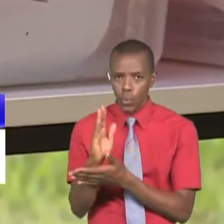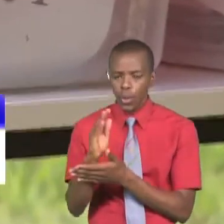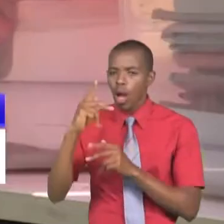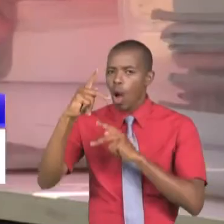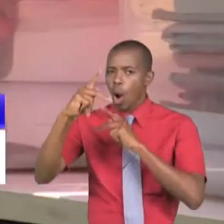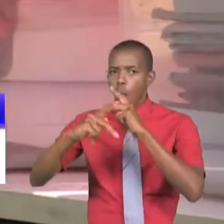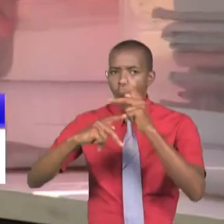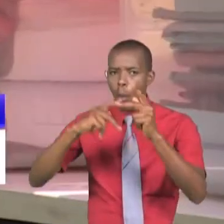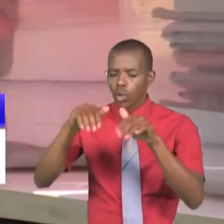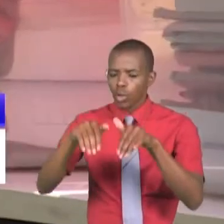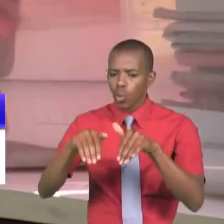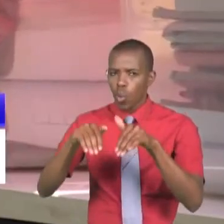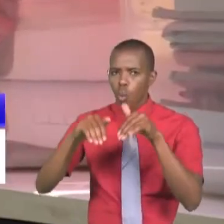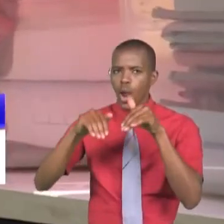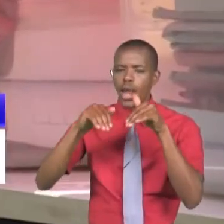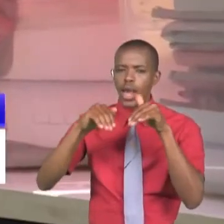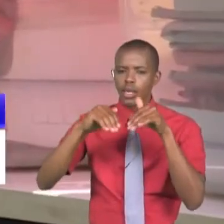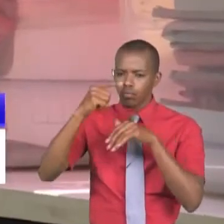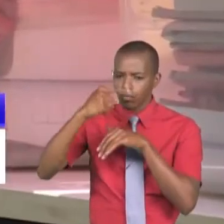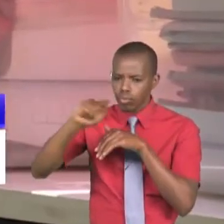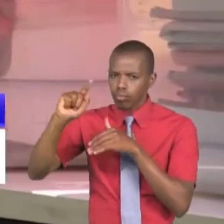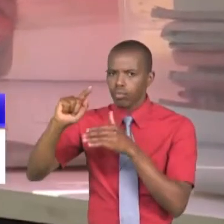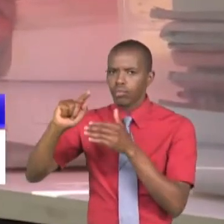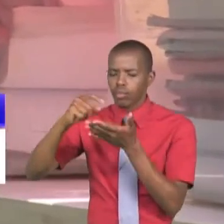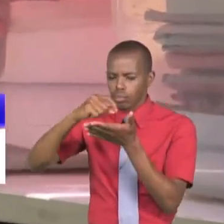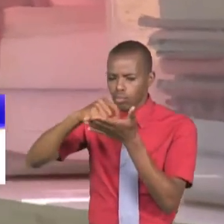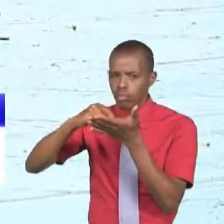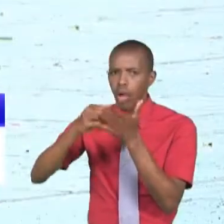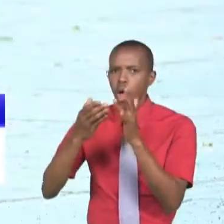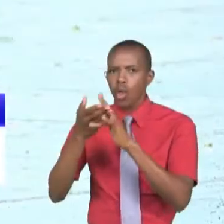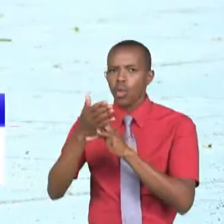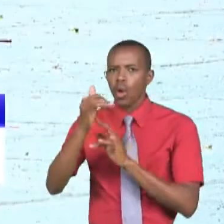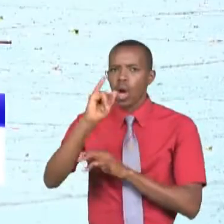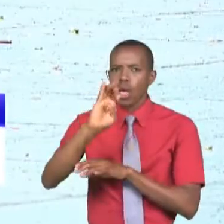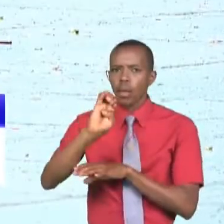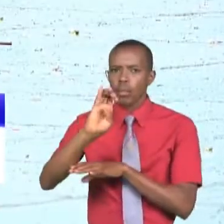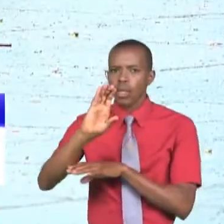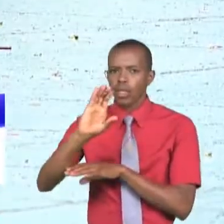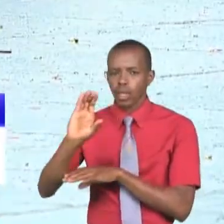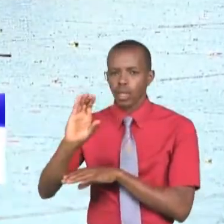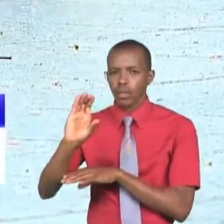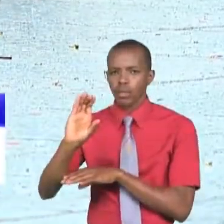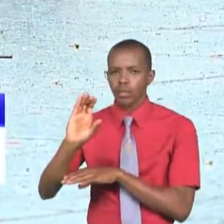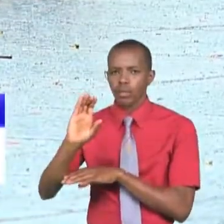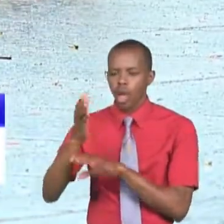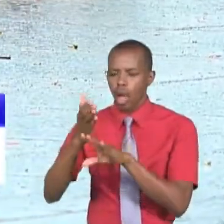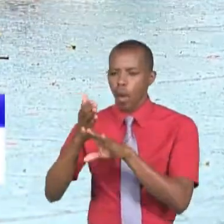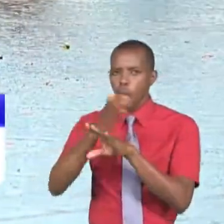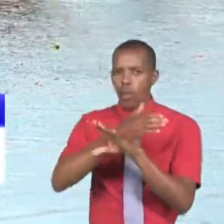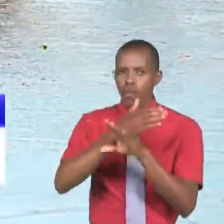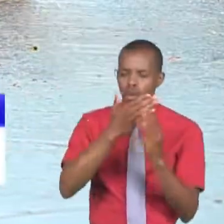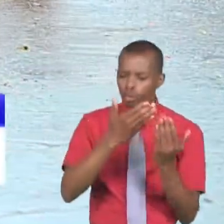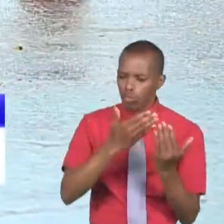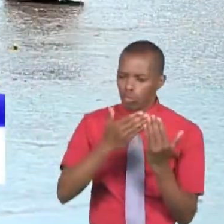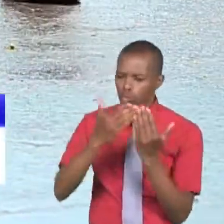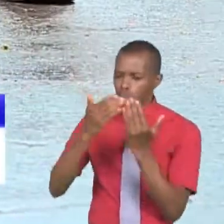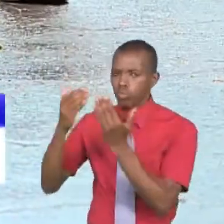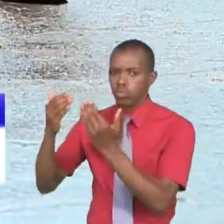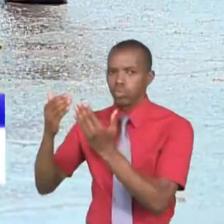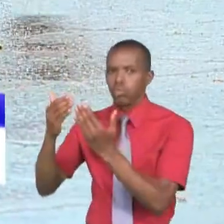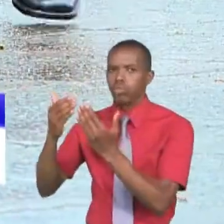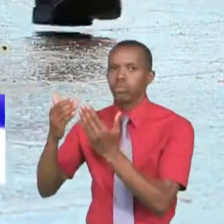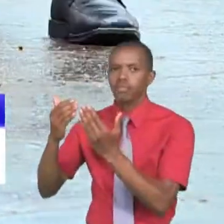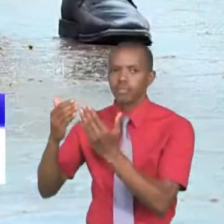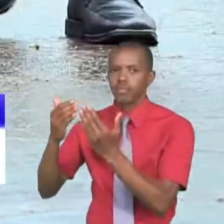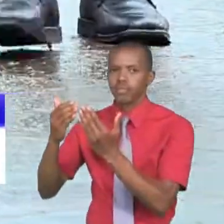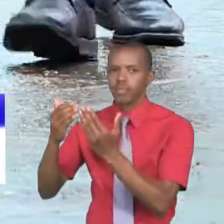now awaiting verification of signatures by the Independent Electoral and Boundaries Commission before moving to the next step, which is the tabling